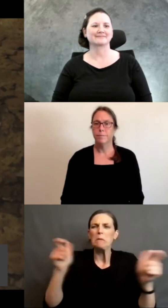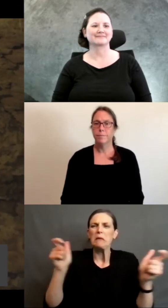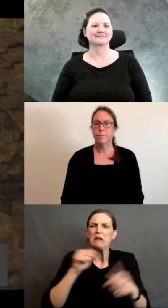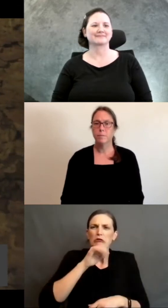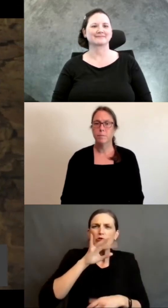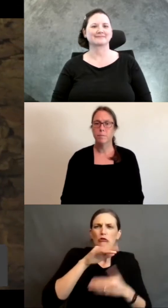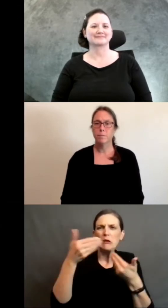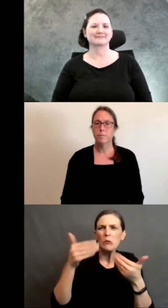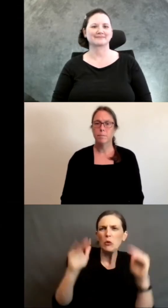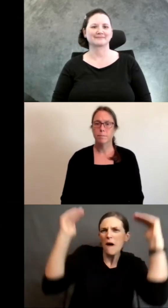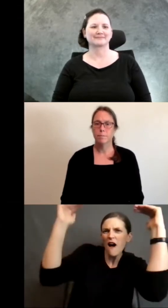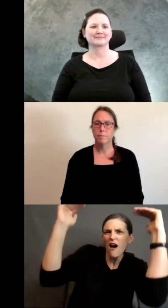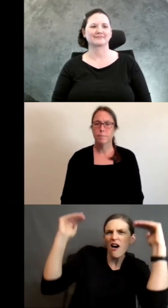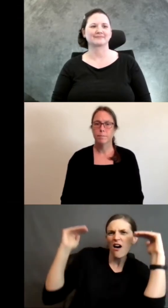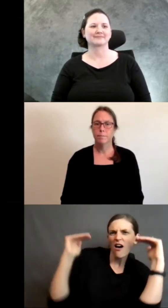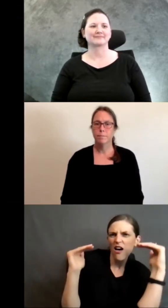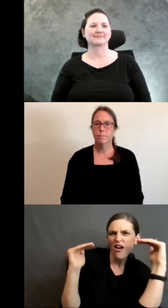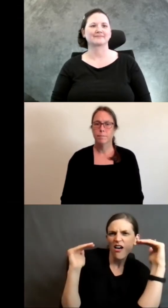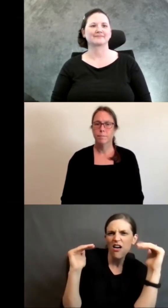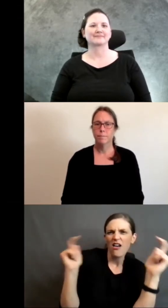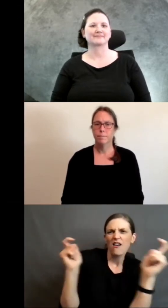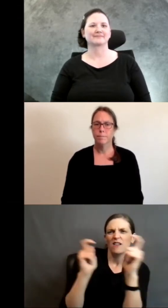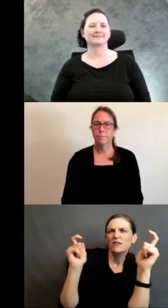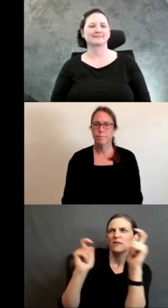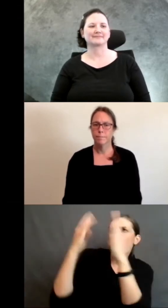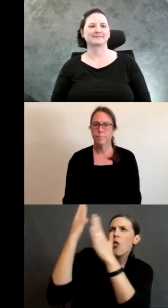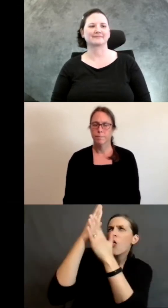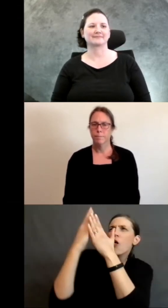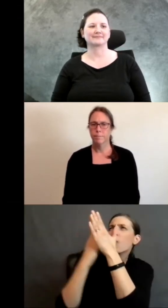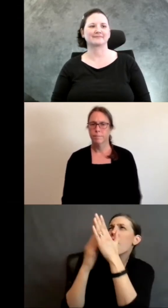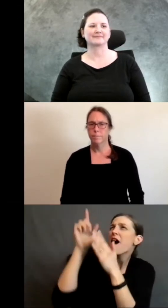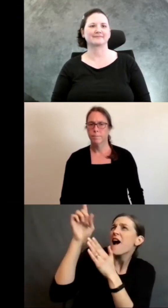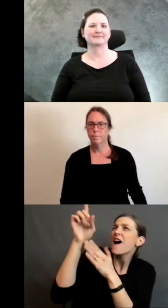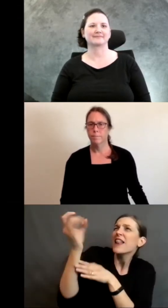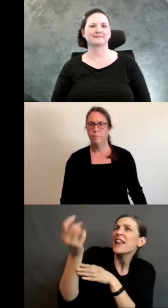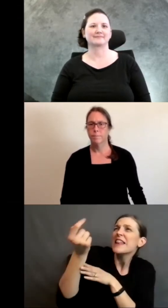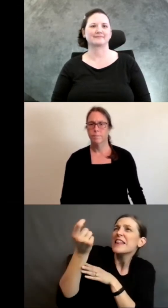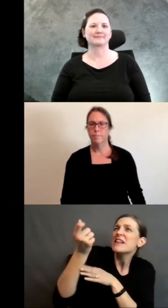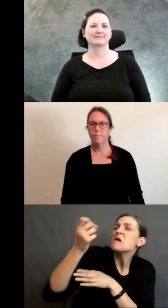ceiling. A small crack in the rocks high up gives the only light.